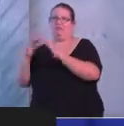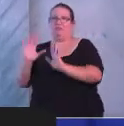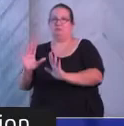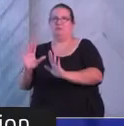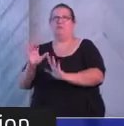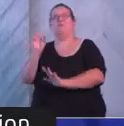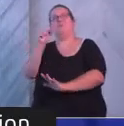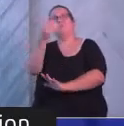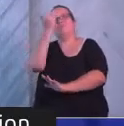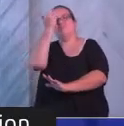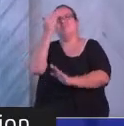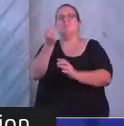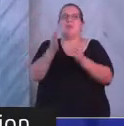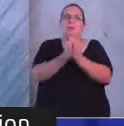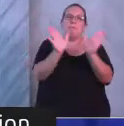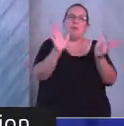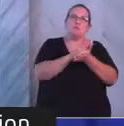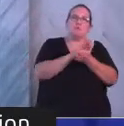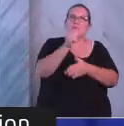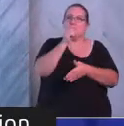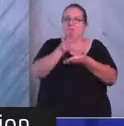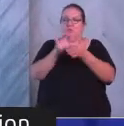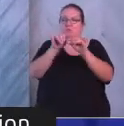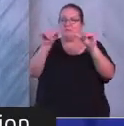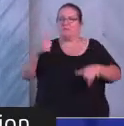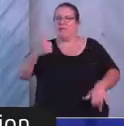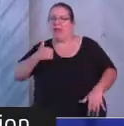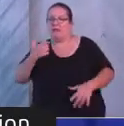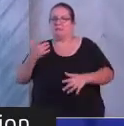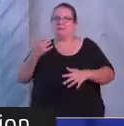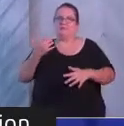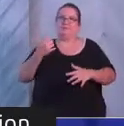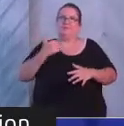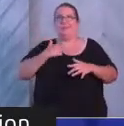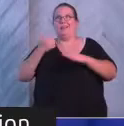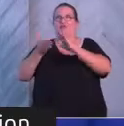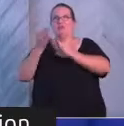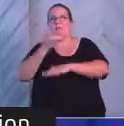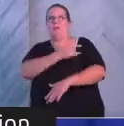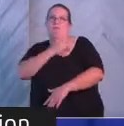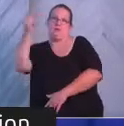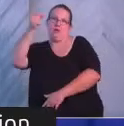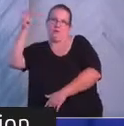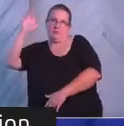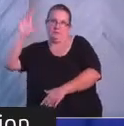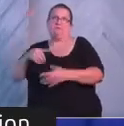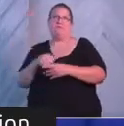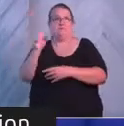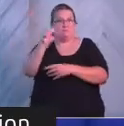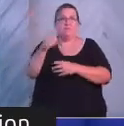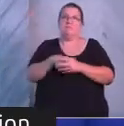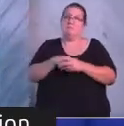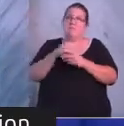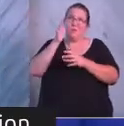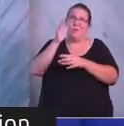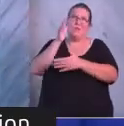of the public school and private school systems in Canada, or in Canada, it's run by the provincial governments. And yes, there will be work